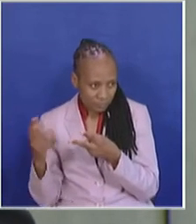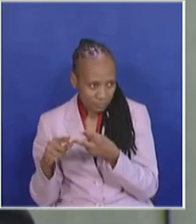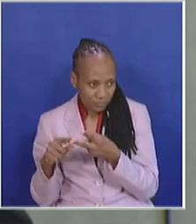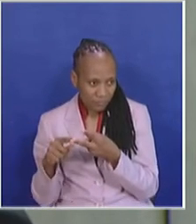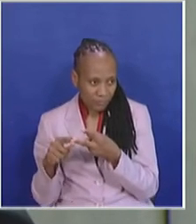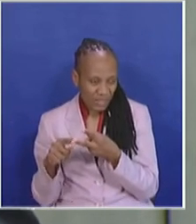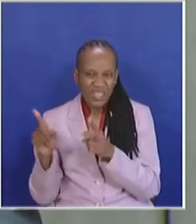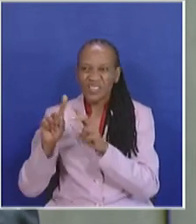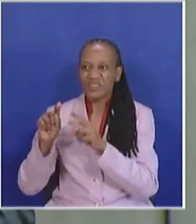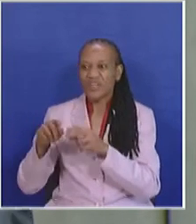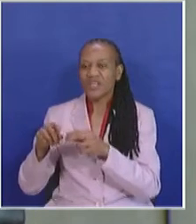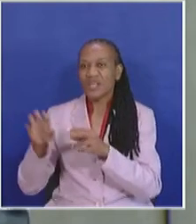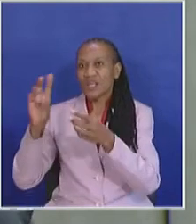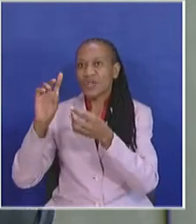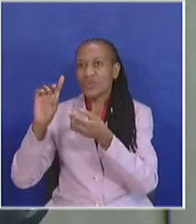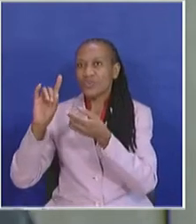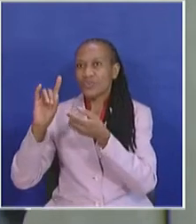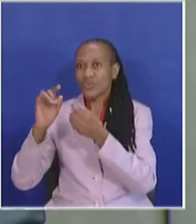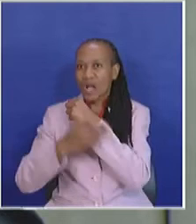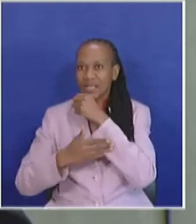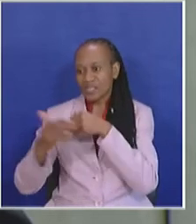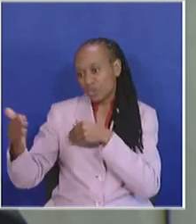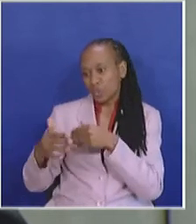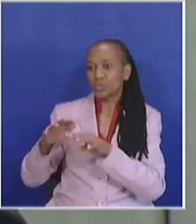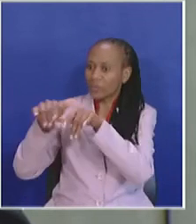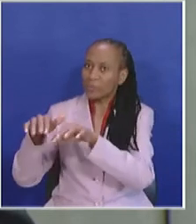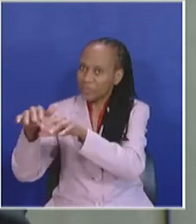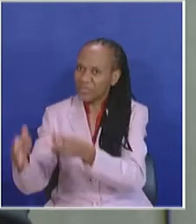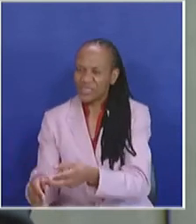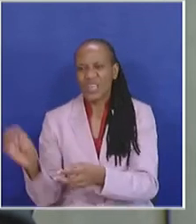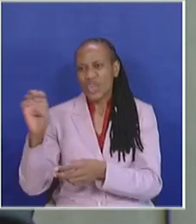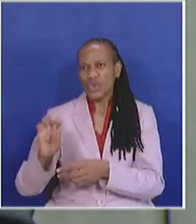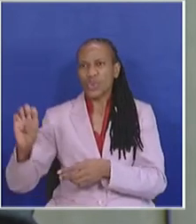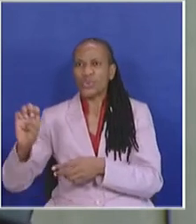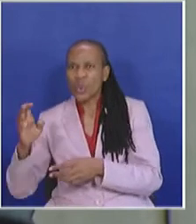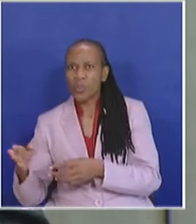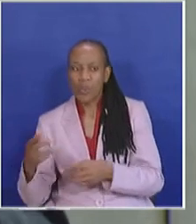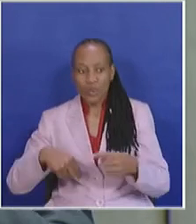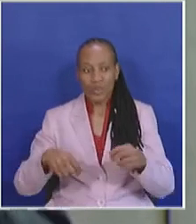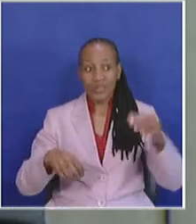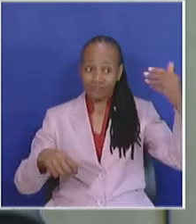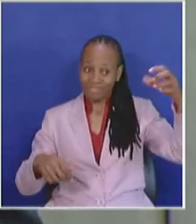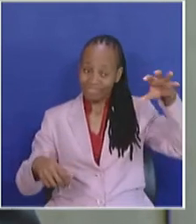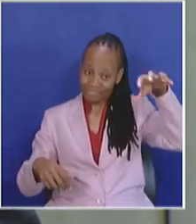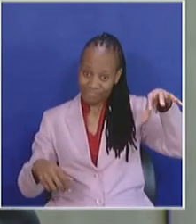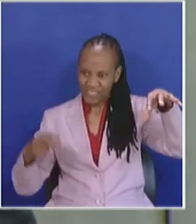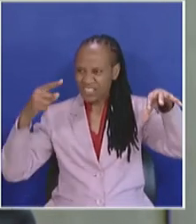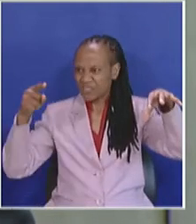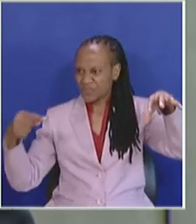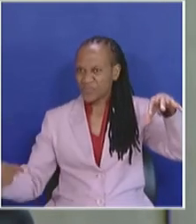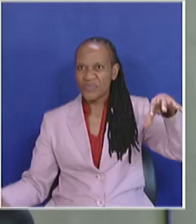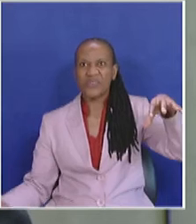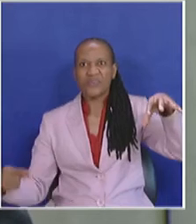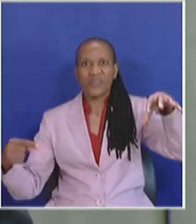Mediterranean cities, and you look at the European cities. When we compare ourselves to the other regional countries,